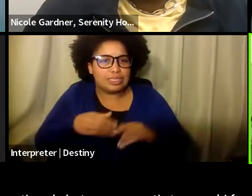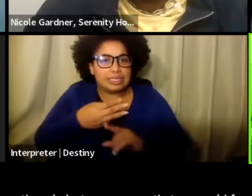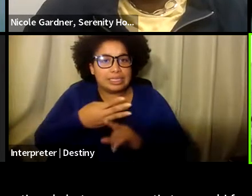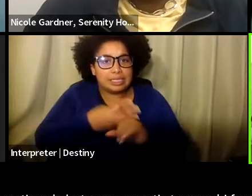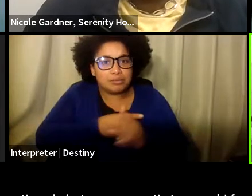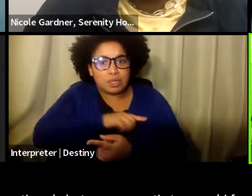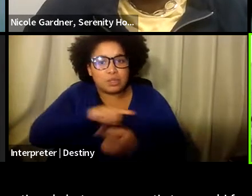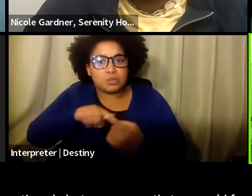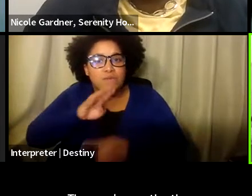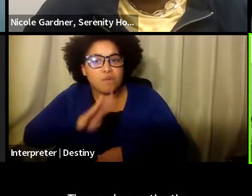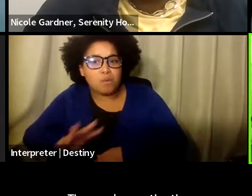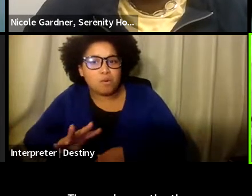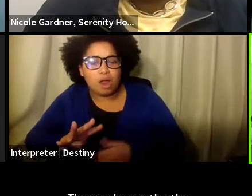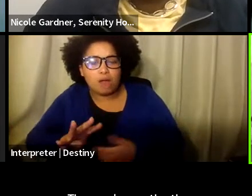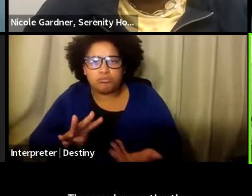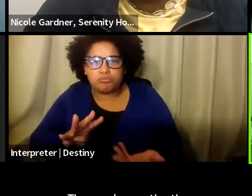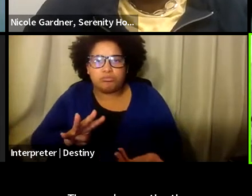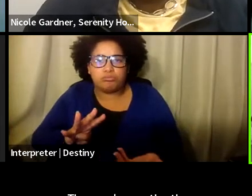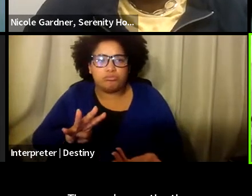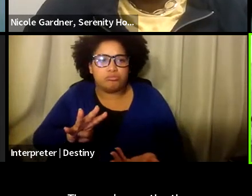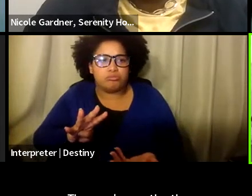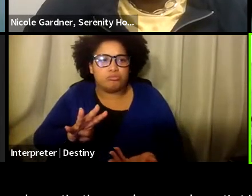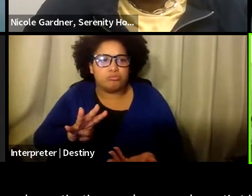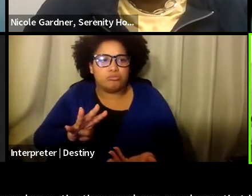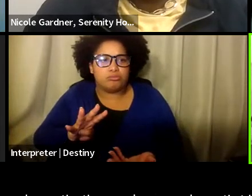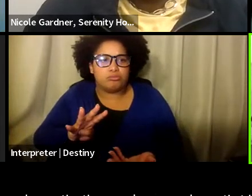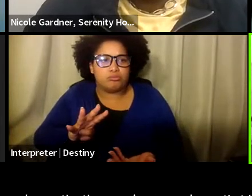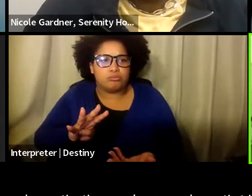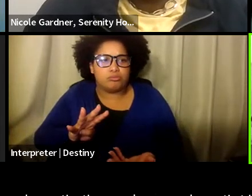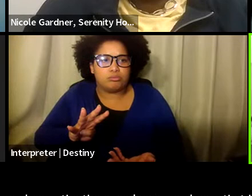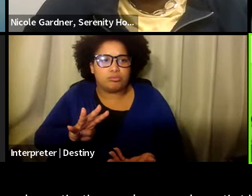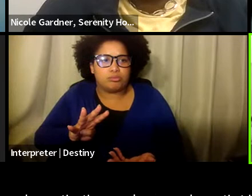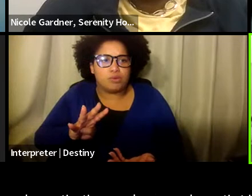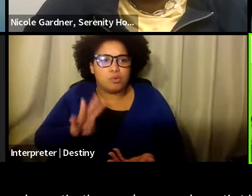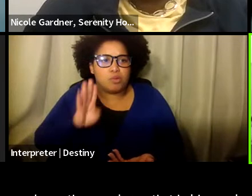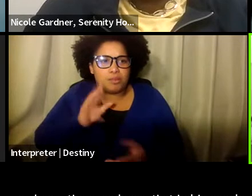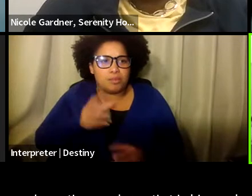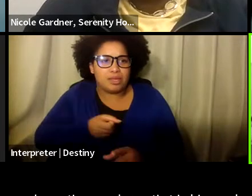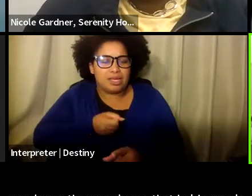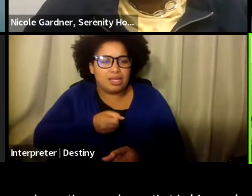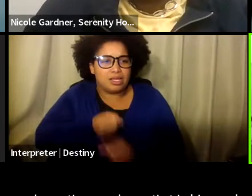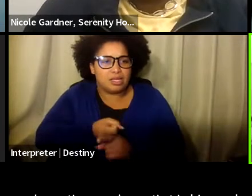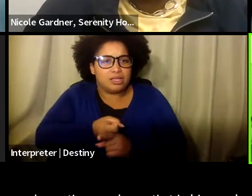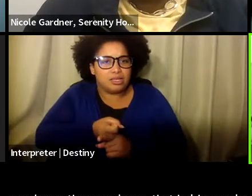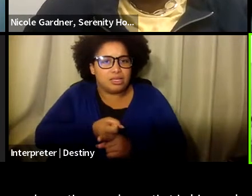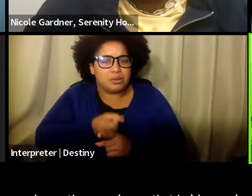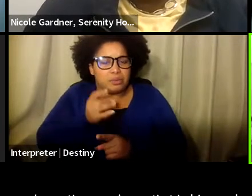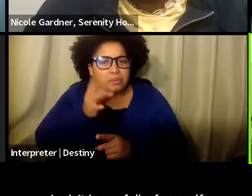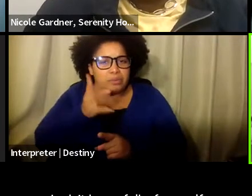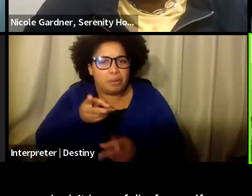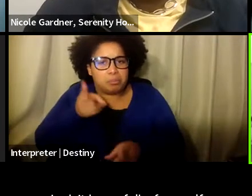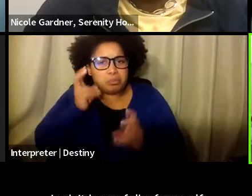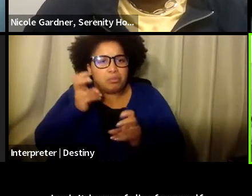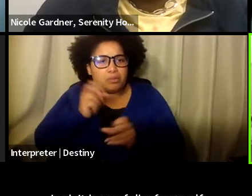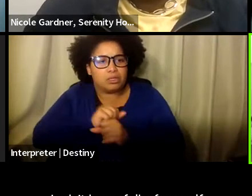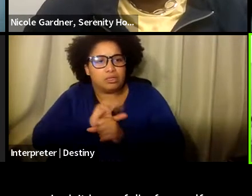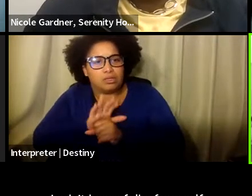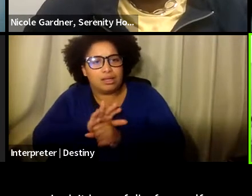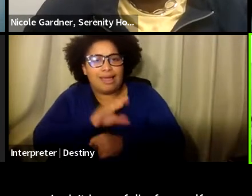to 4 years old, who are probably going to be hit really hard this winter with the combination of COVID and